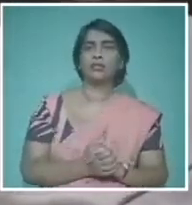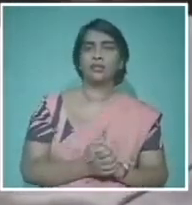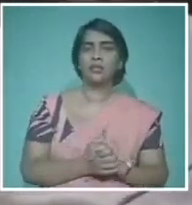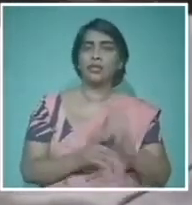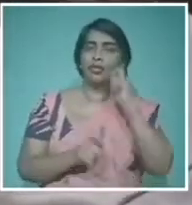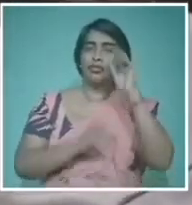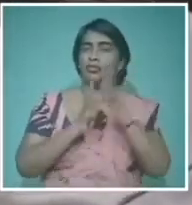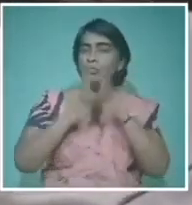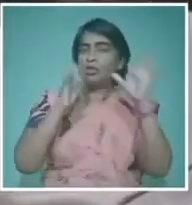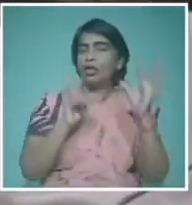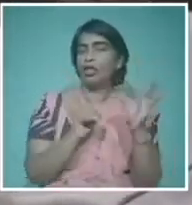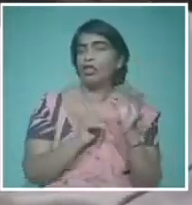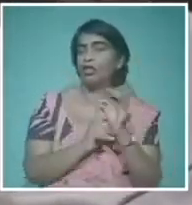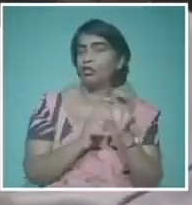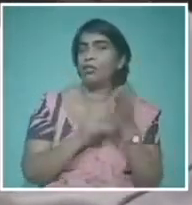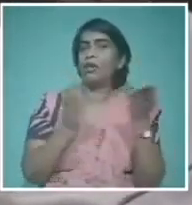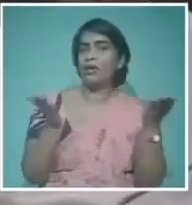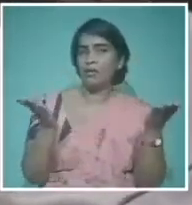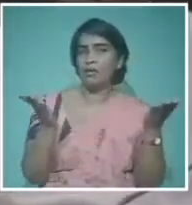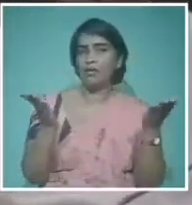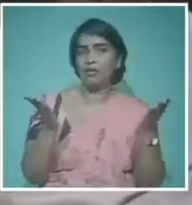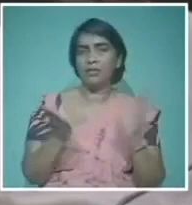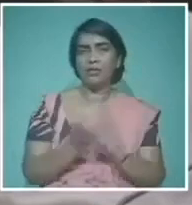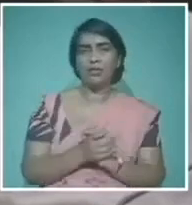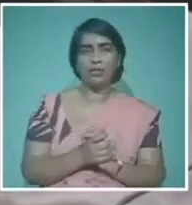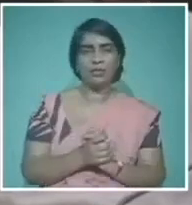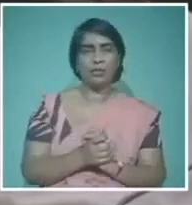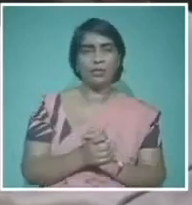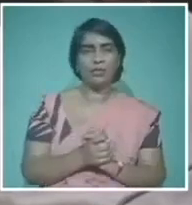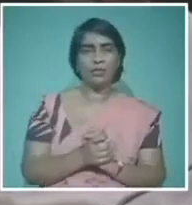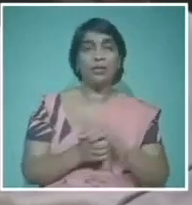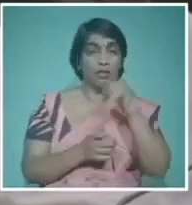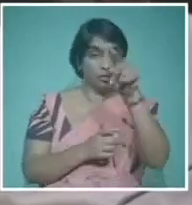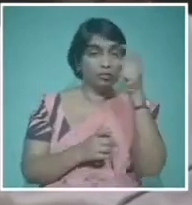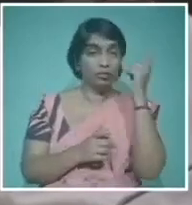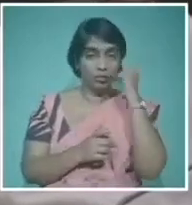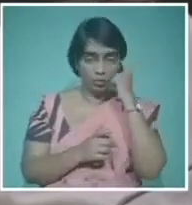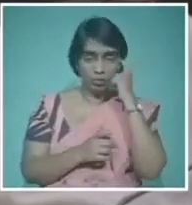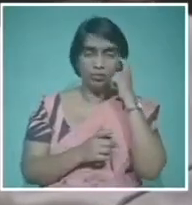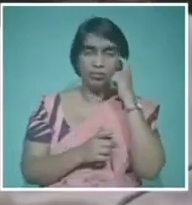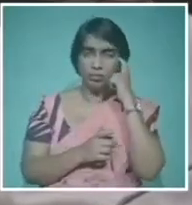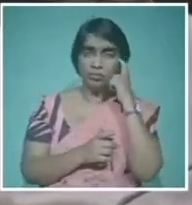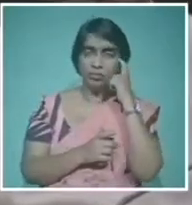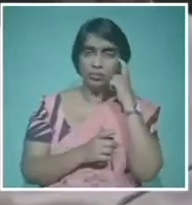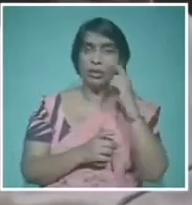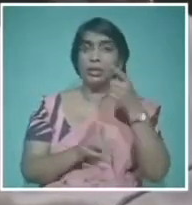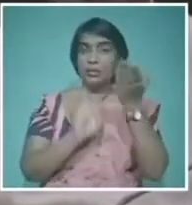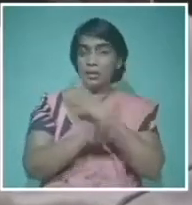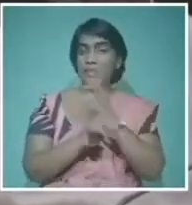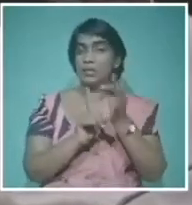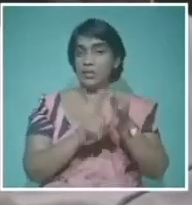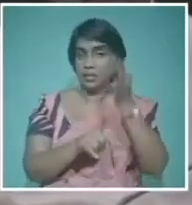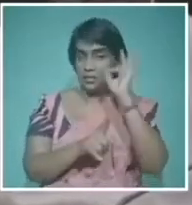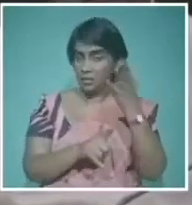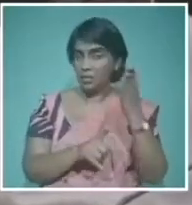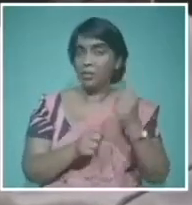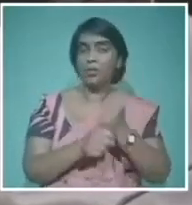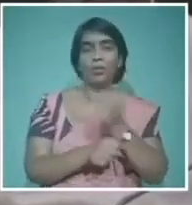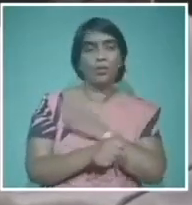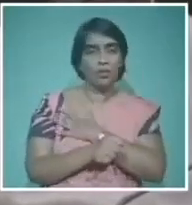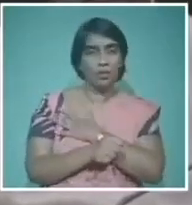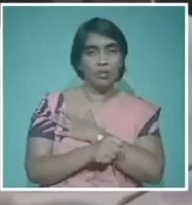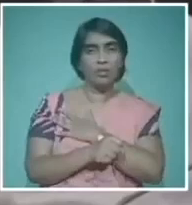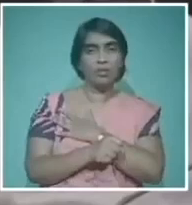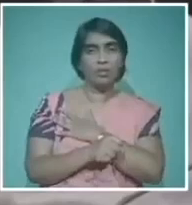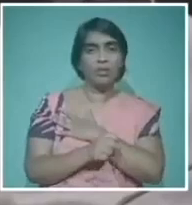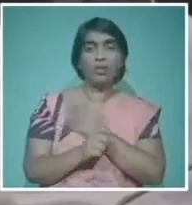11% when Gotabaya Rajapaksa took office. Today, according to the World Bank, it is 27%. According to